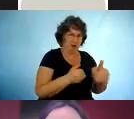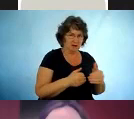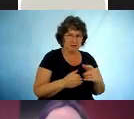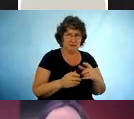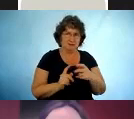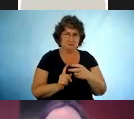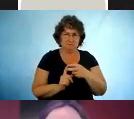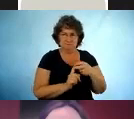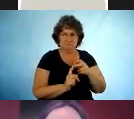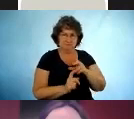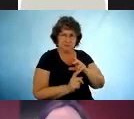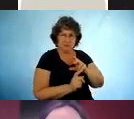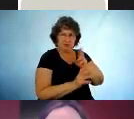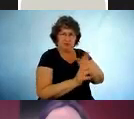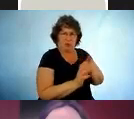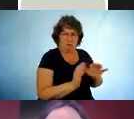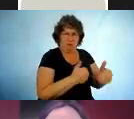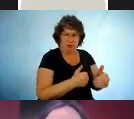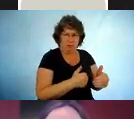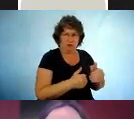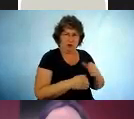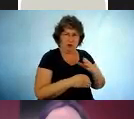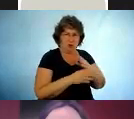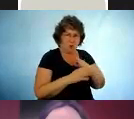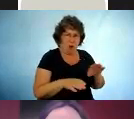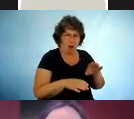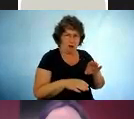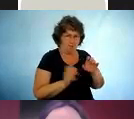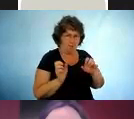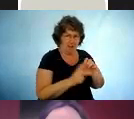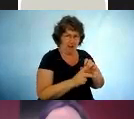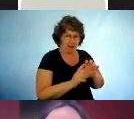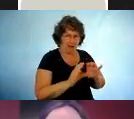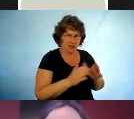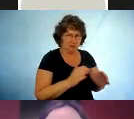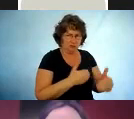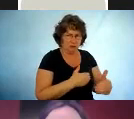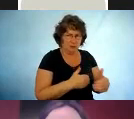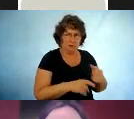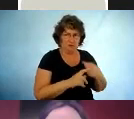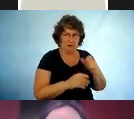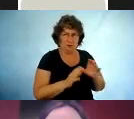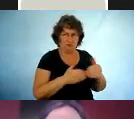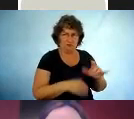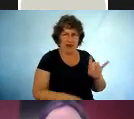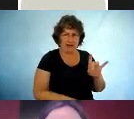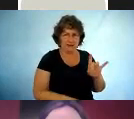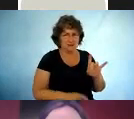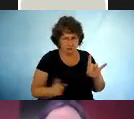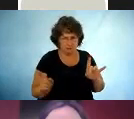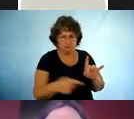room 8 for a quiet return to his class, to his